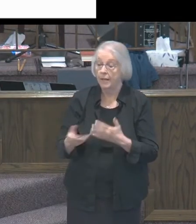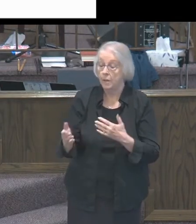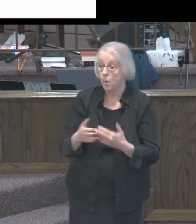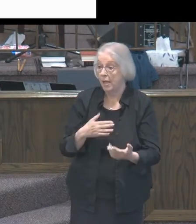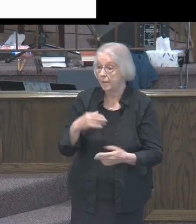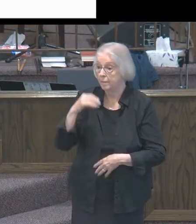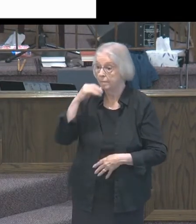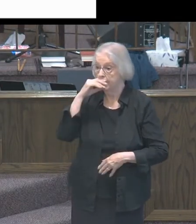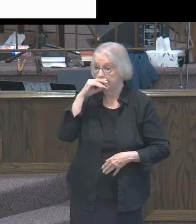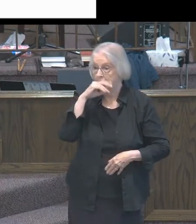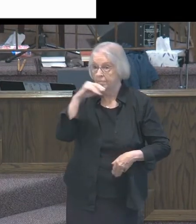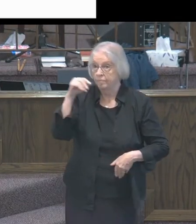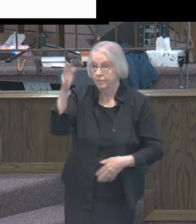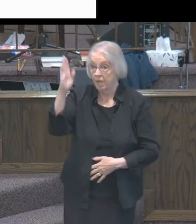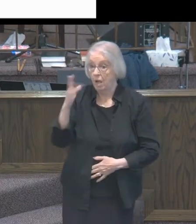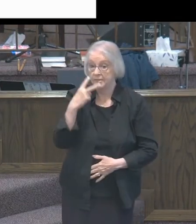that led to